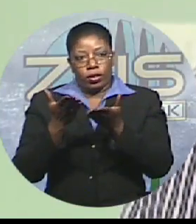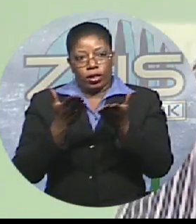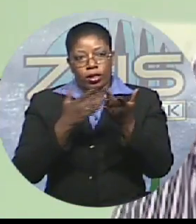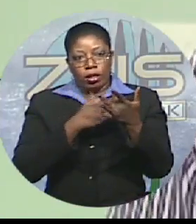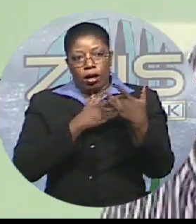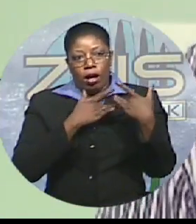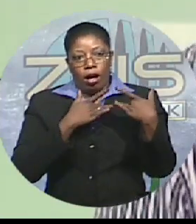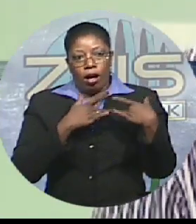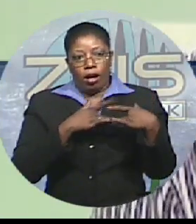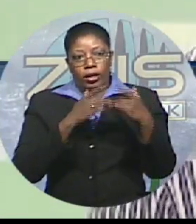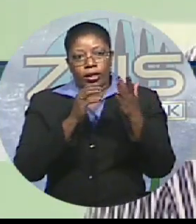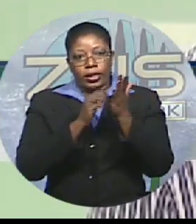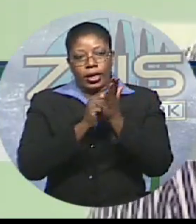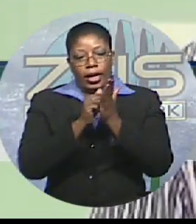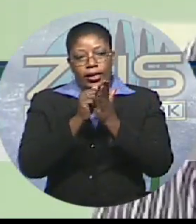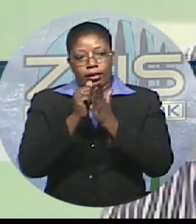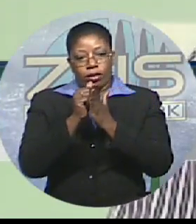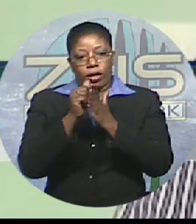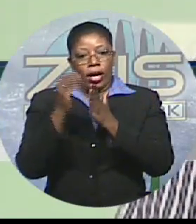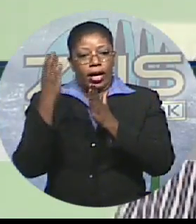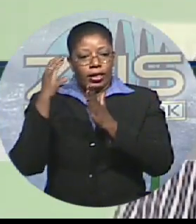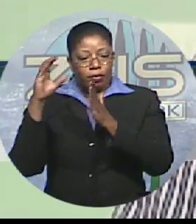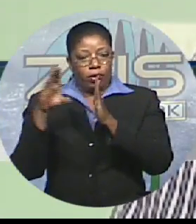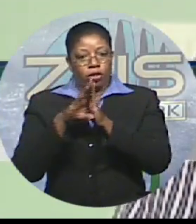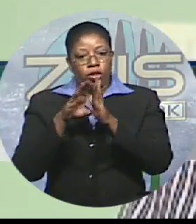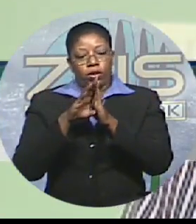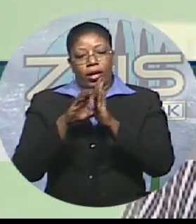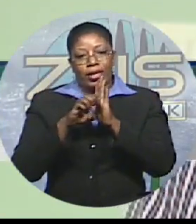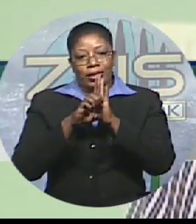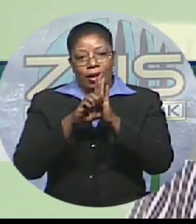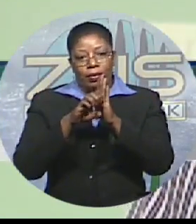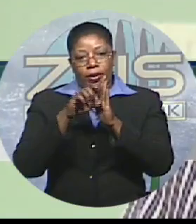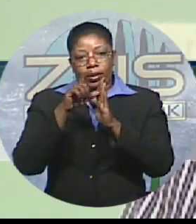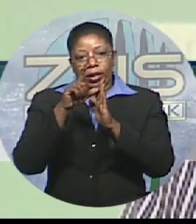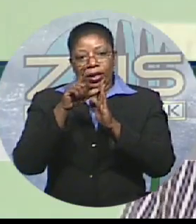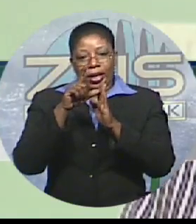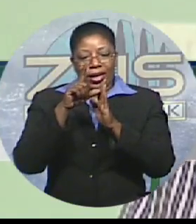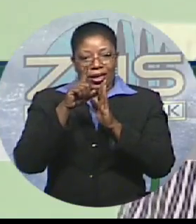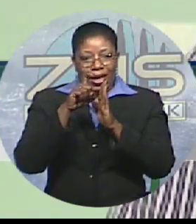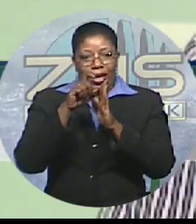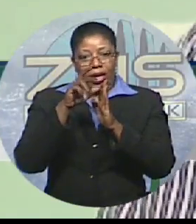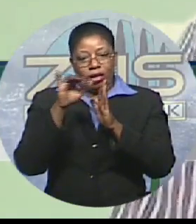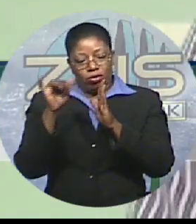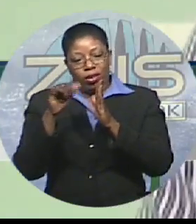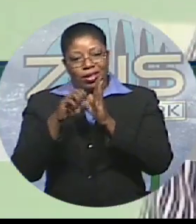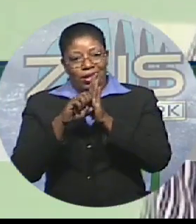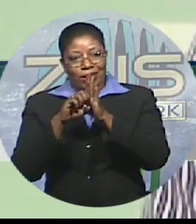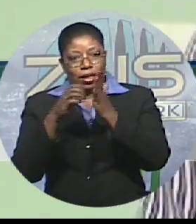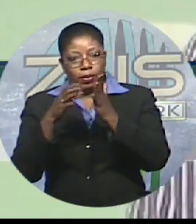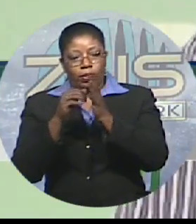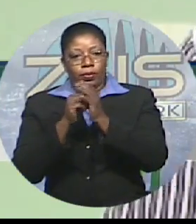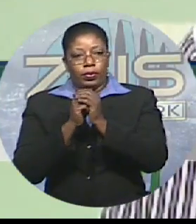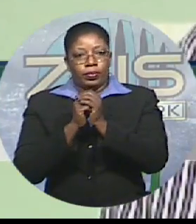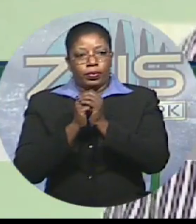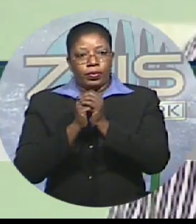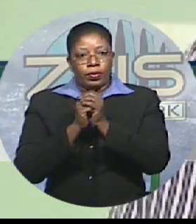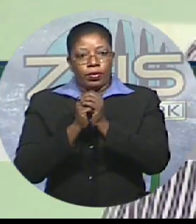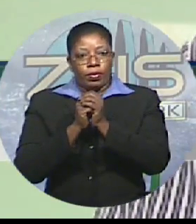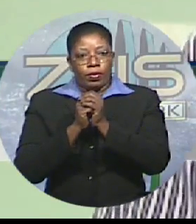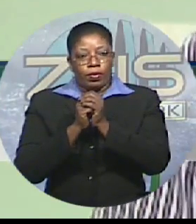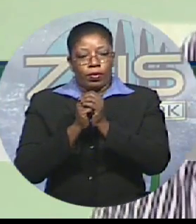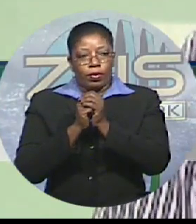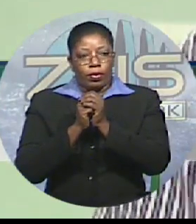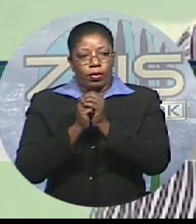cardiac, cancer, and imaging. We wanted to do things that were different from what's already available, because no sense going into someone's territory to compete with